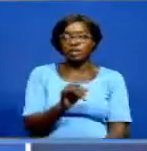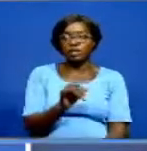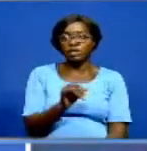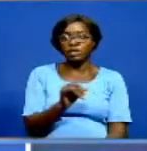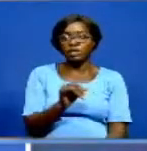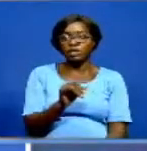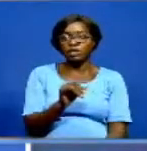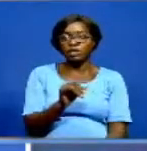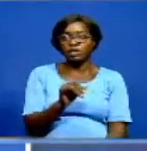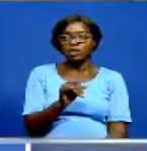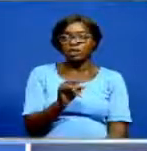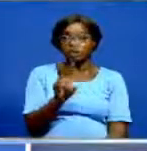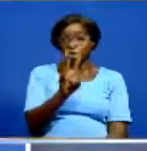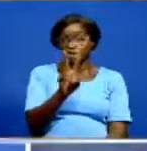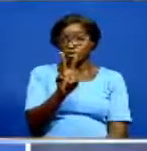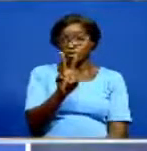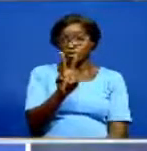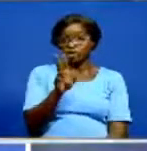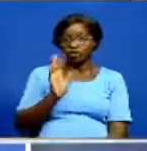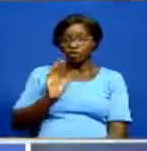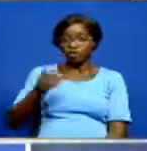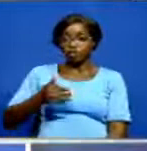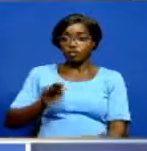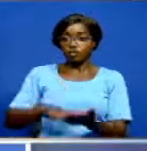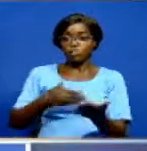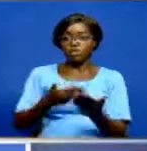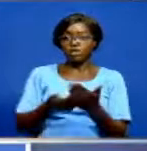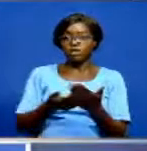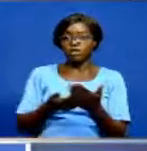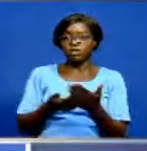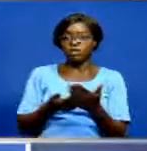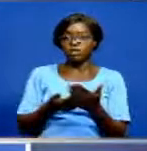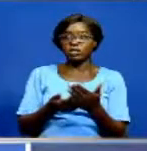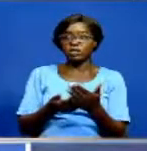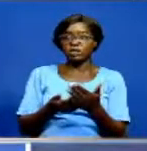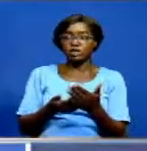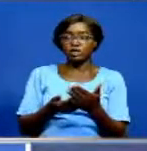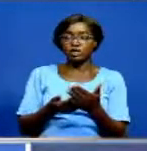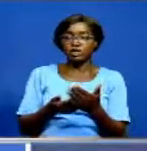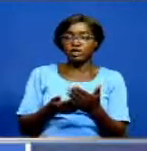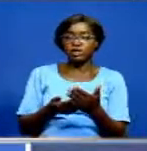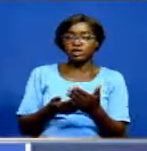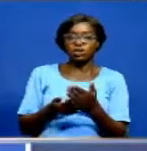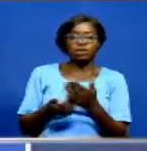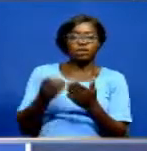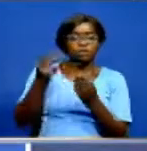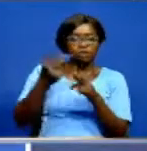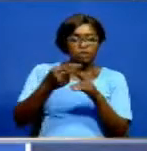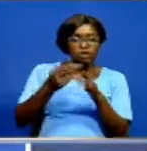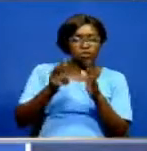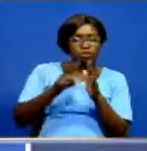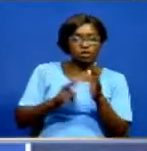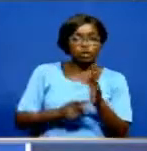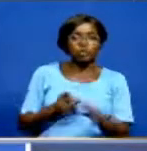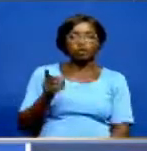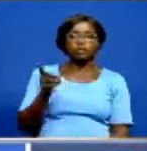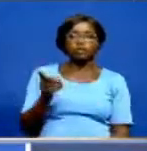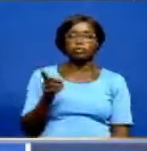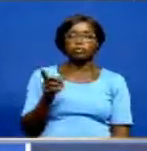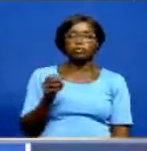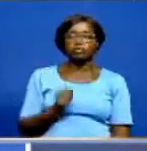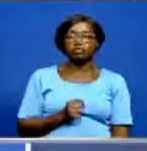Among the two female applicants for both positions are Lady Justice Martha Koome and